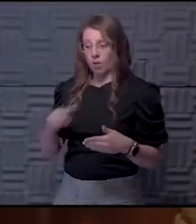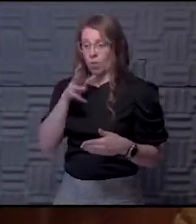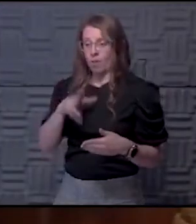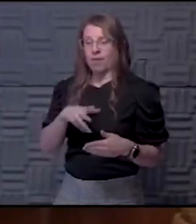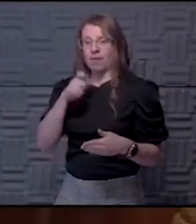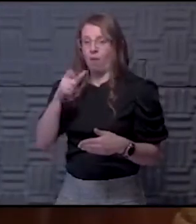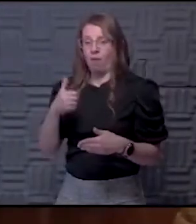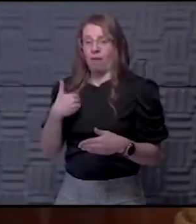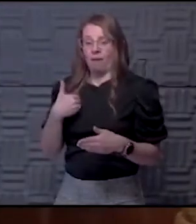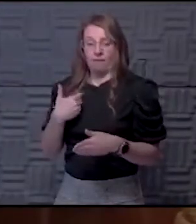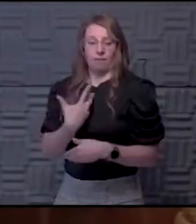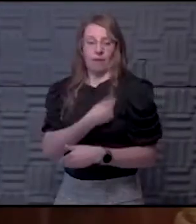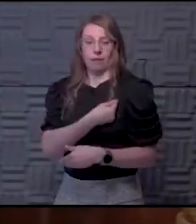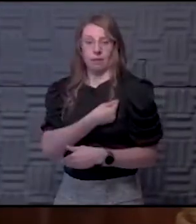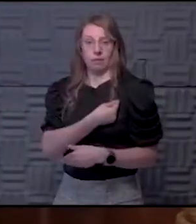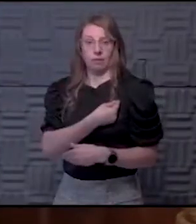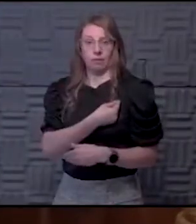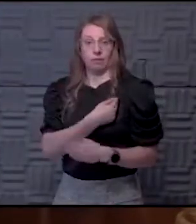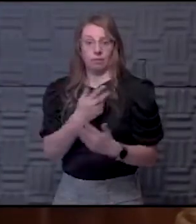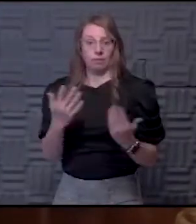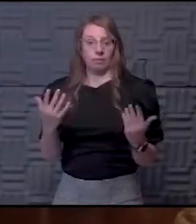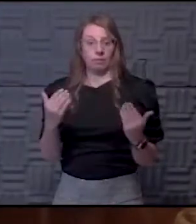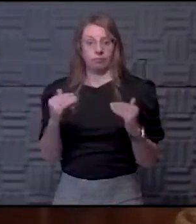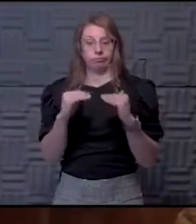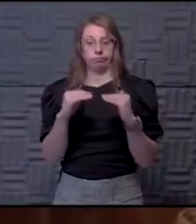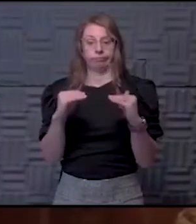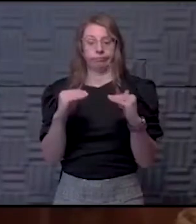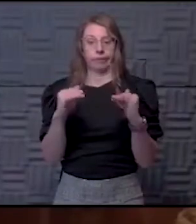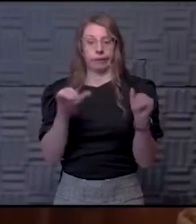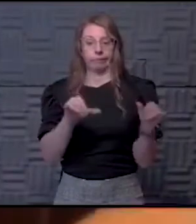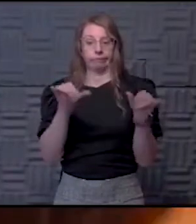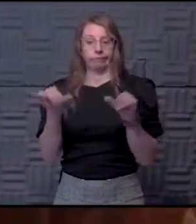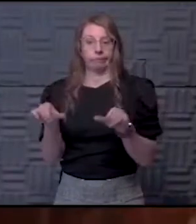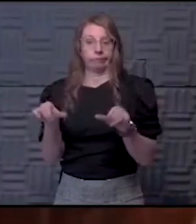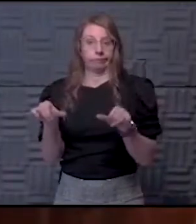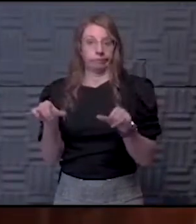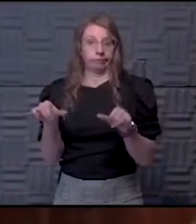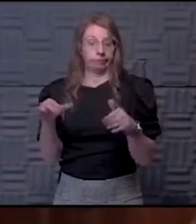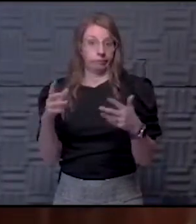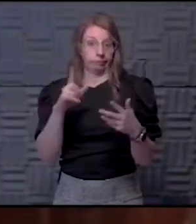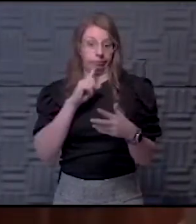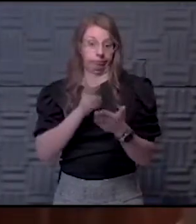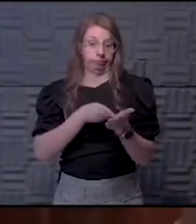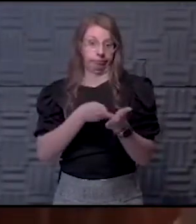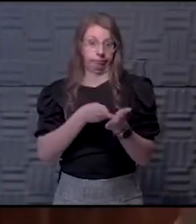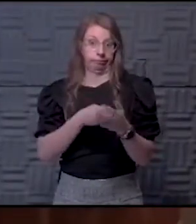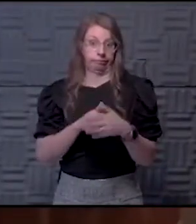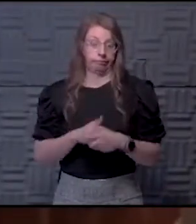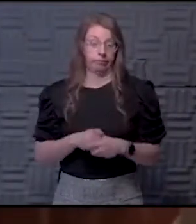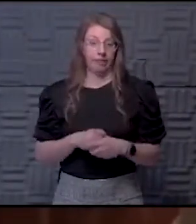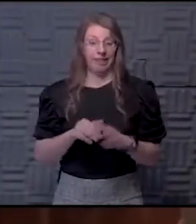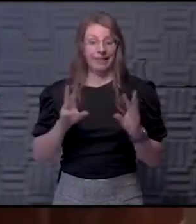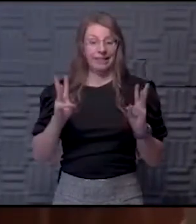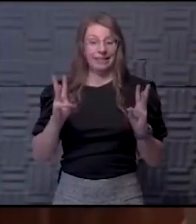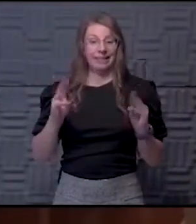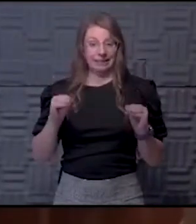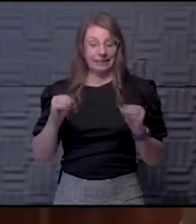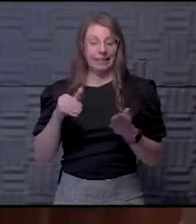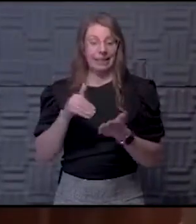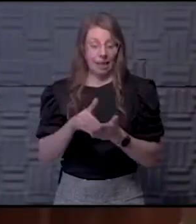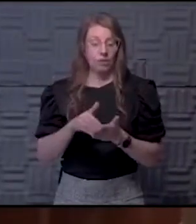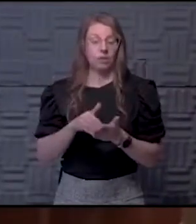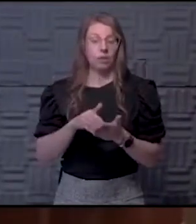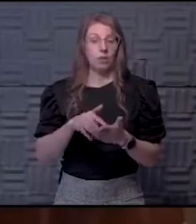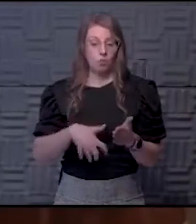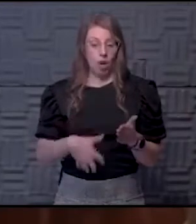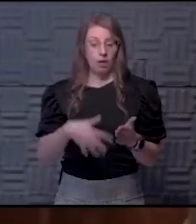vaccine? And the answer thus far is the rates are identical. So there are about 60,000 pregnant women that